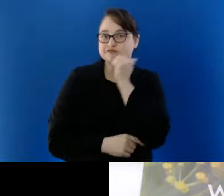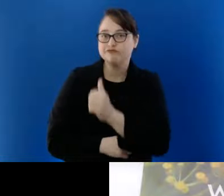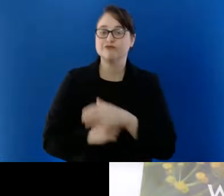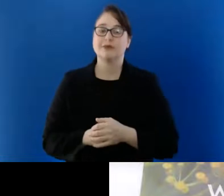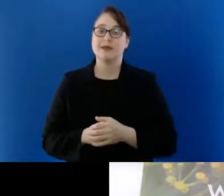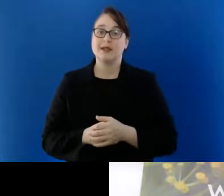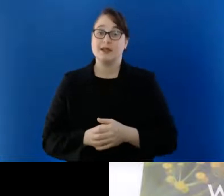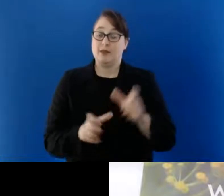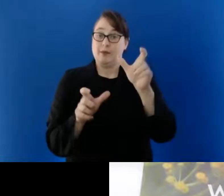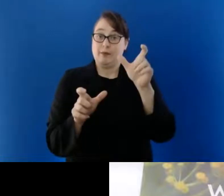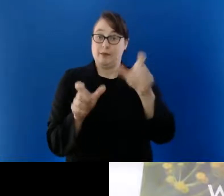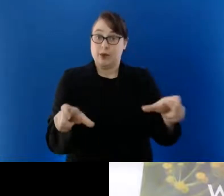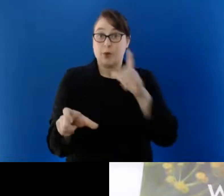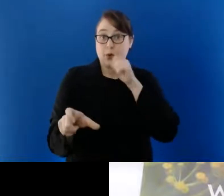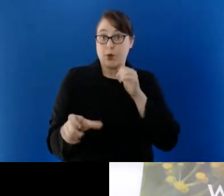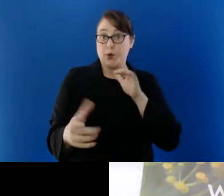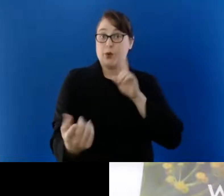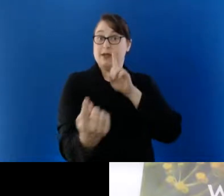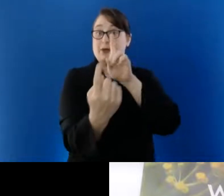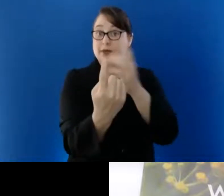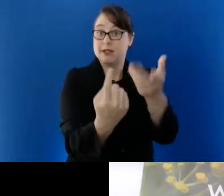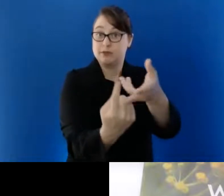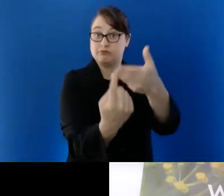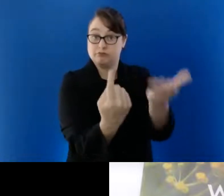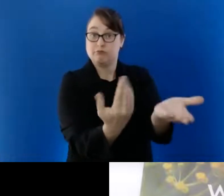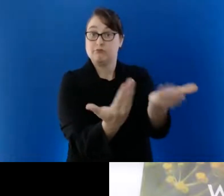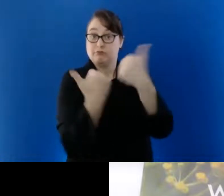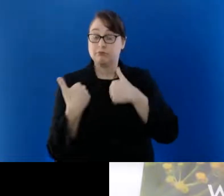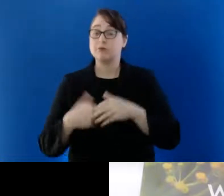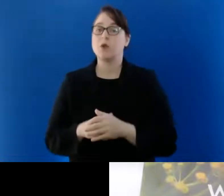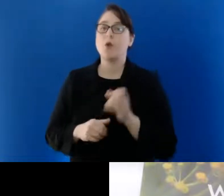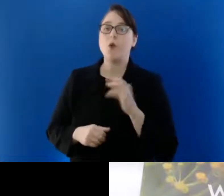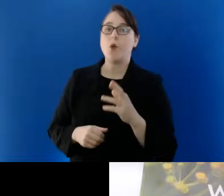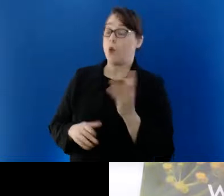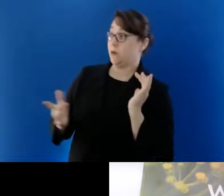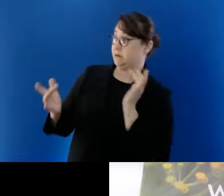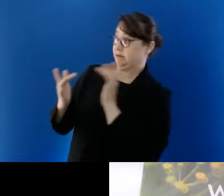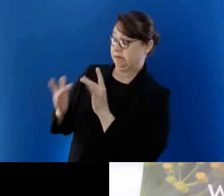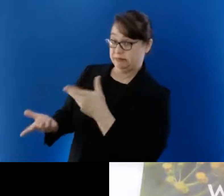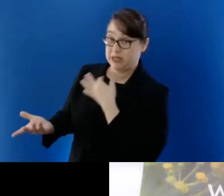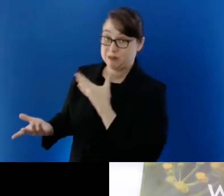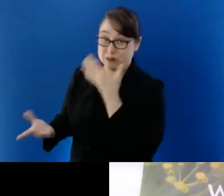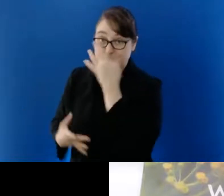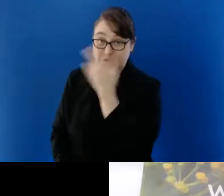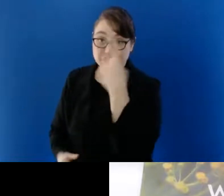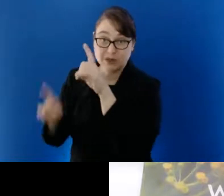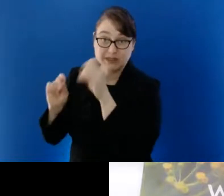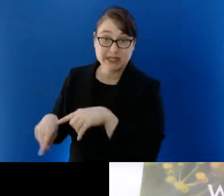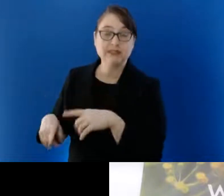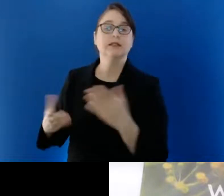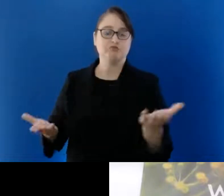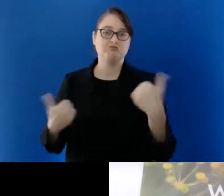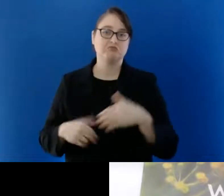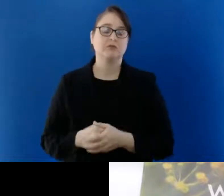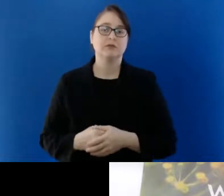and brought in, or in reach to and brought over to the provider if they were interested in testing while they were in the clinic for